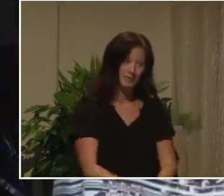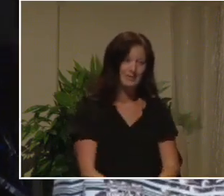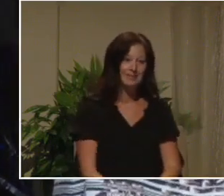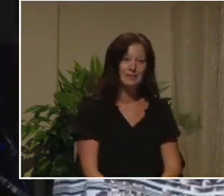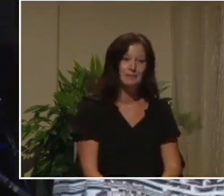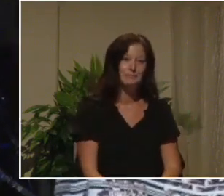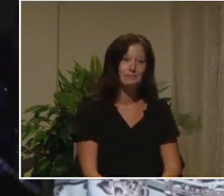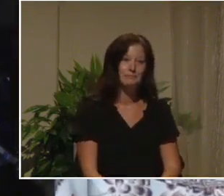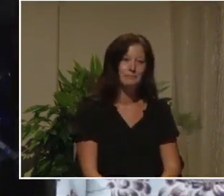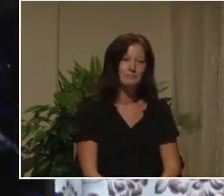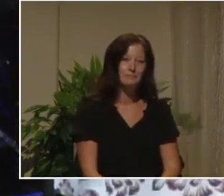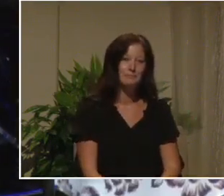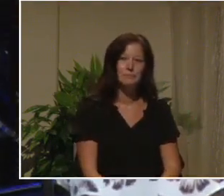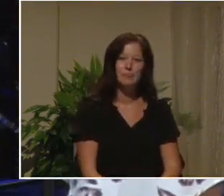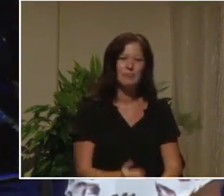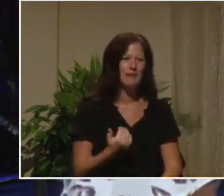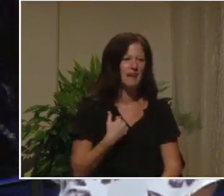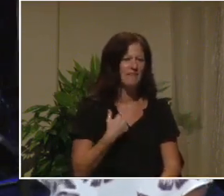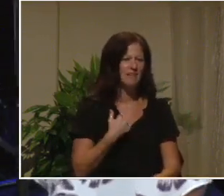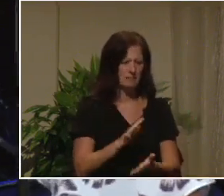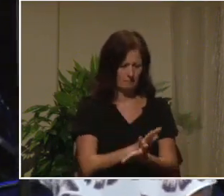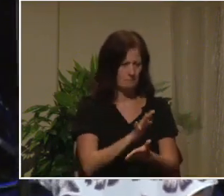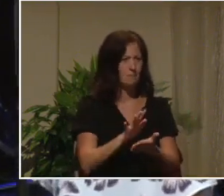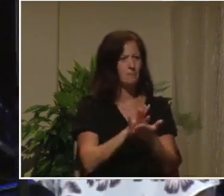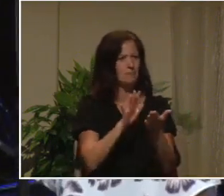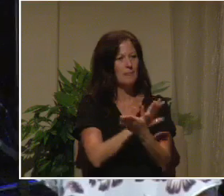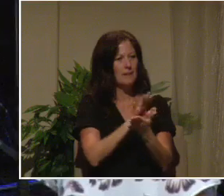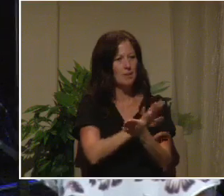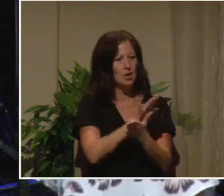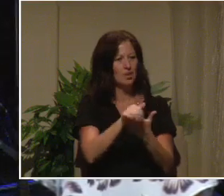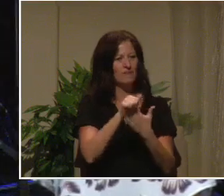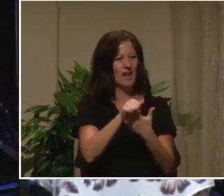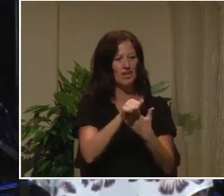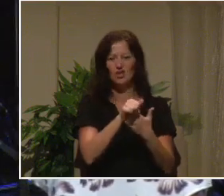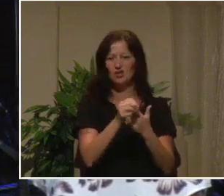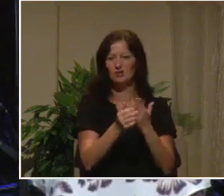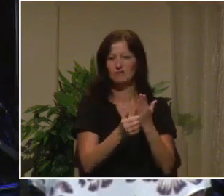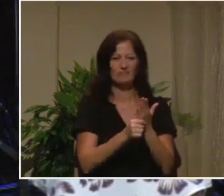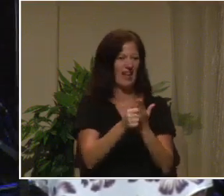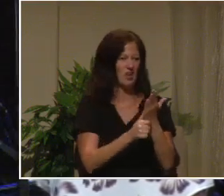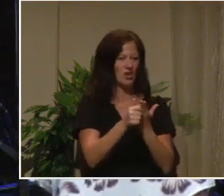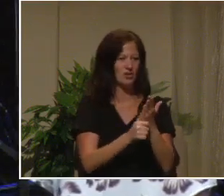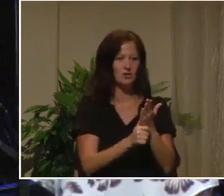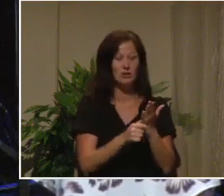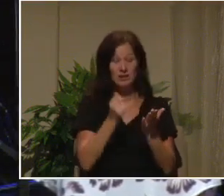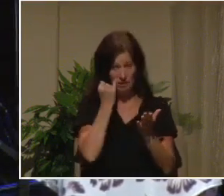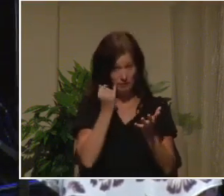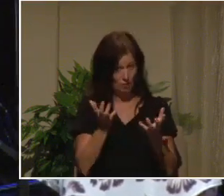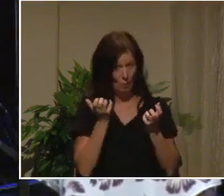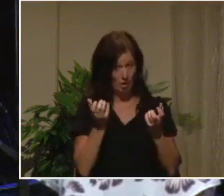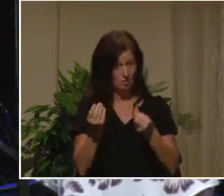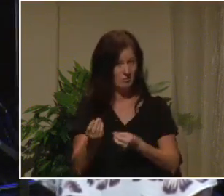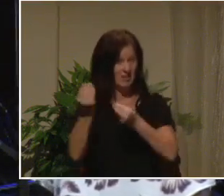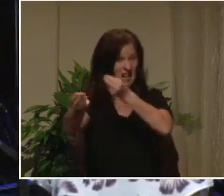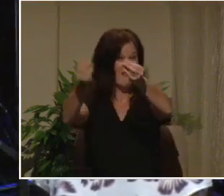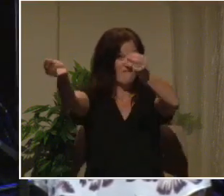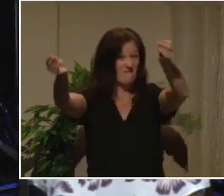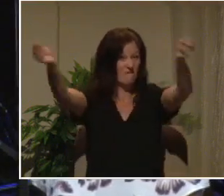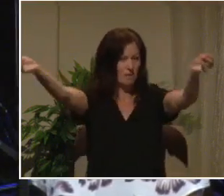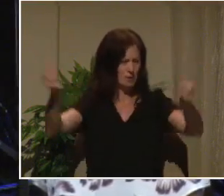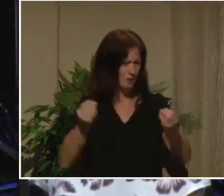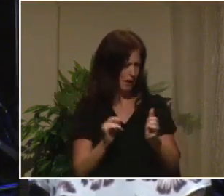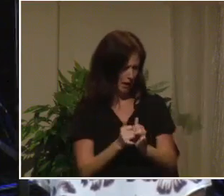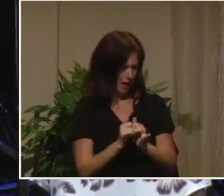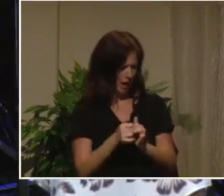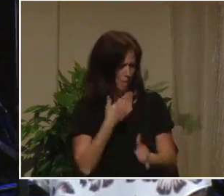about flyers that we could pass out and stuff. If we wanted to give people information about divorce care or invite them, what's the